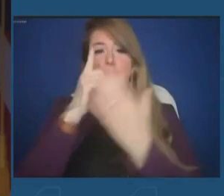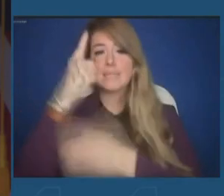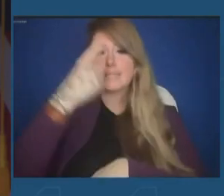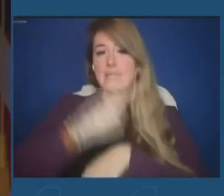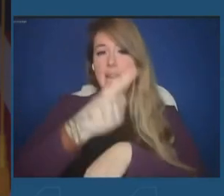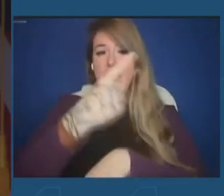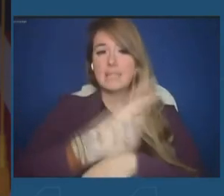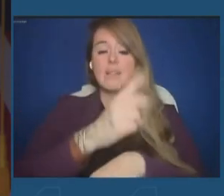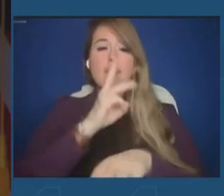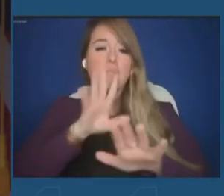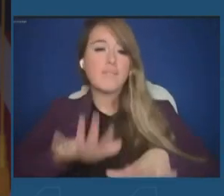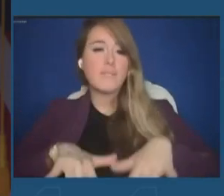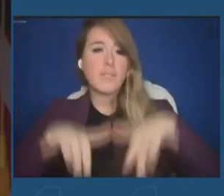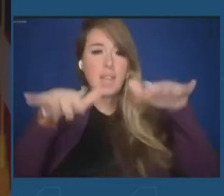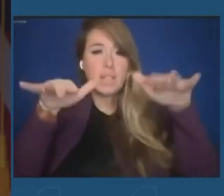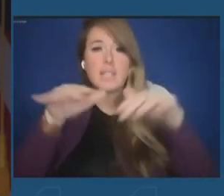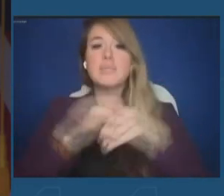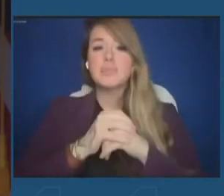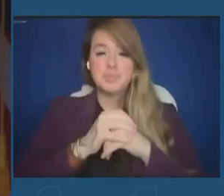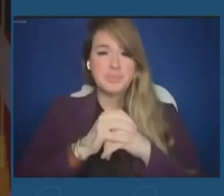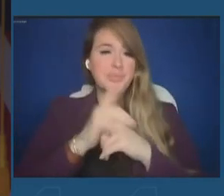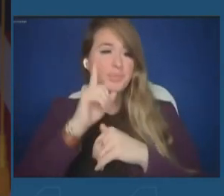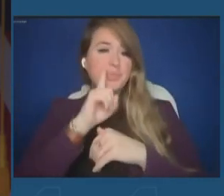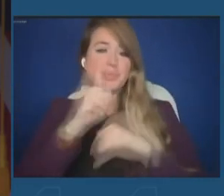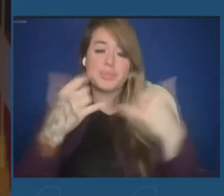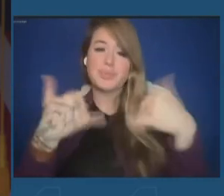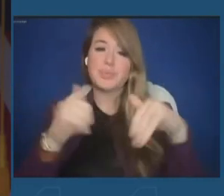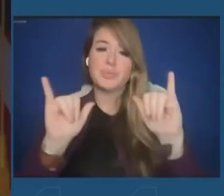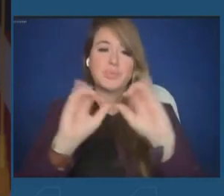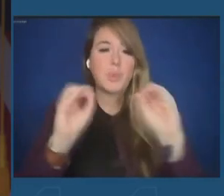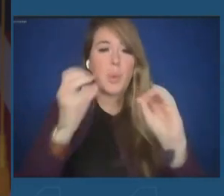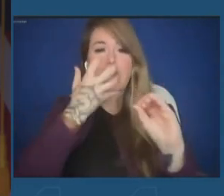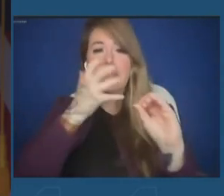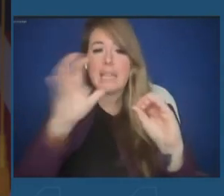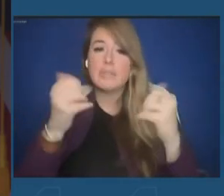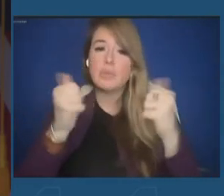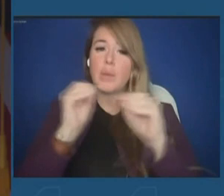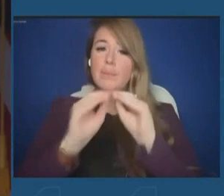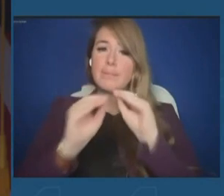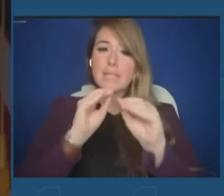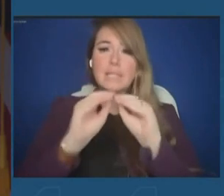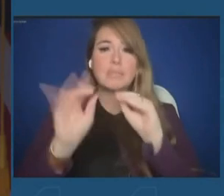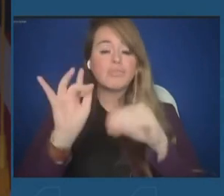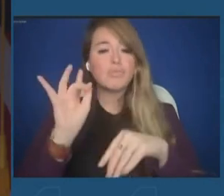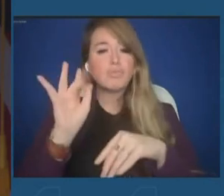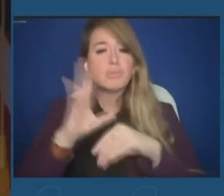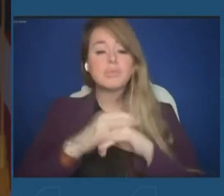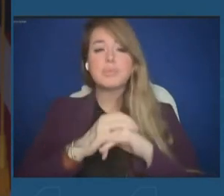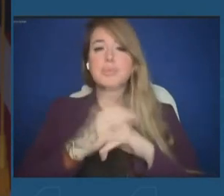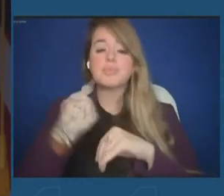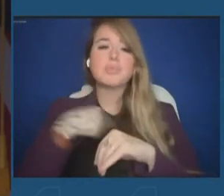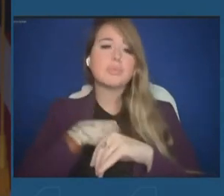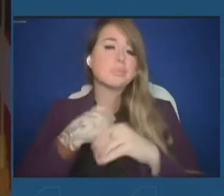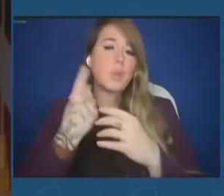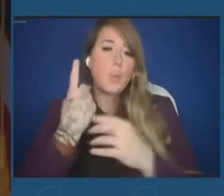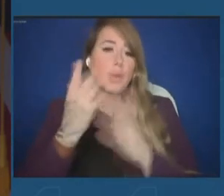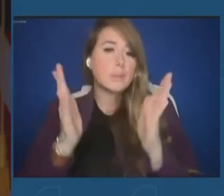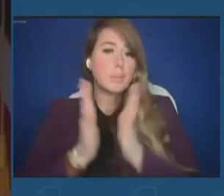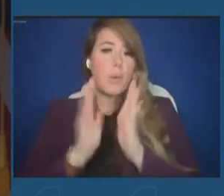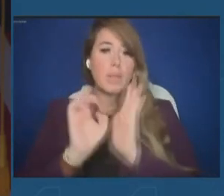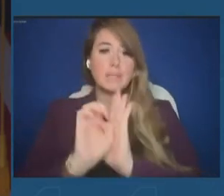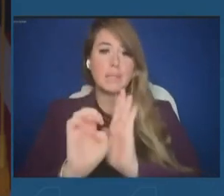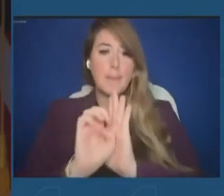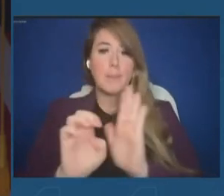Flooding, still without heat. Trying to get that fixed. So we were just one small example of what I